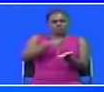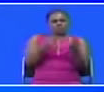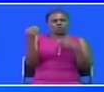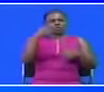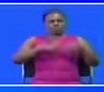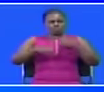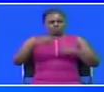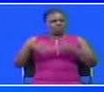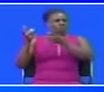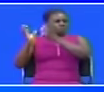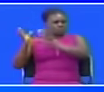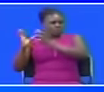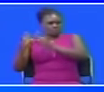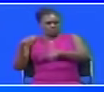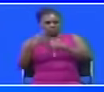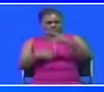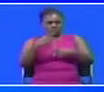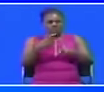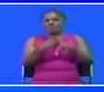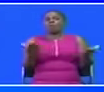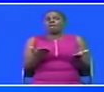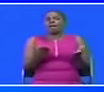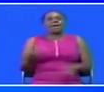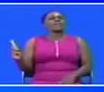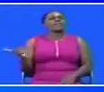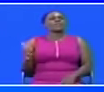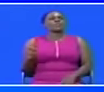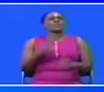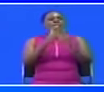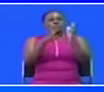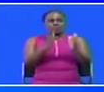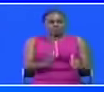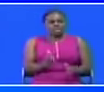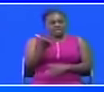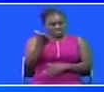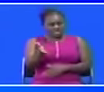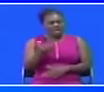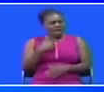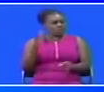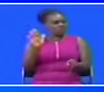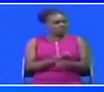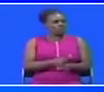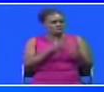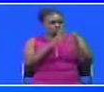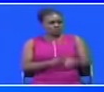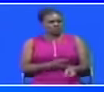questionable Kilifi tendering processes are from Nairobi. Our reporter Francis Mtalaki tells us more.